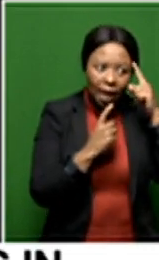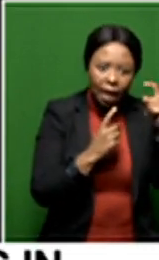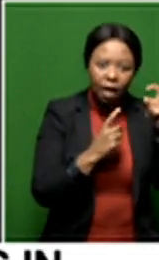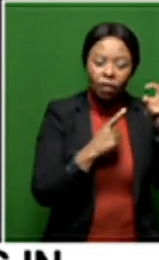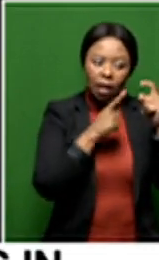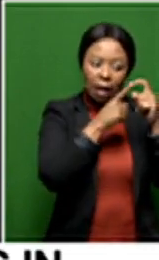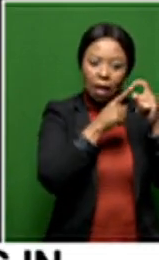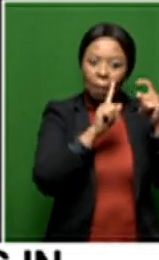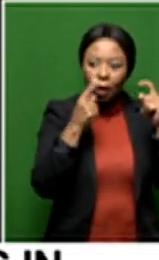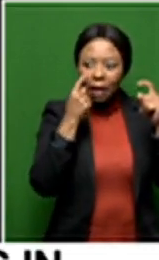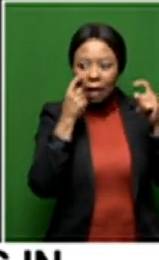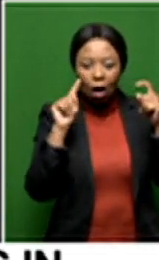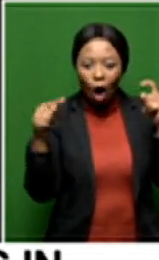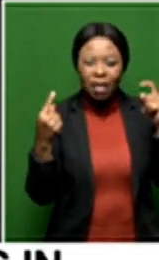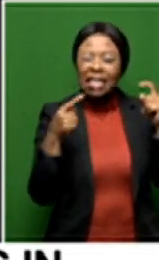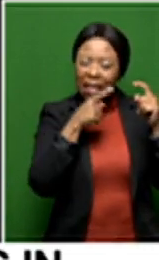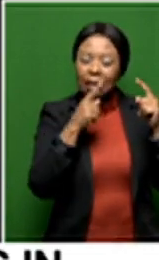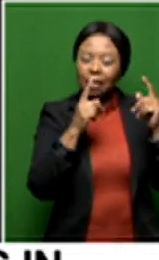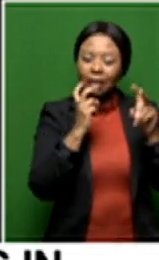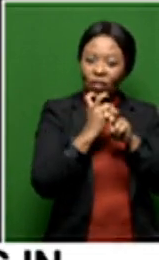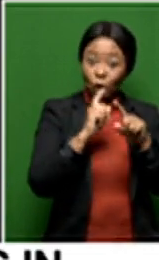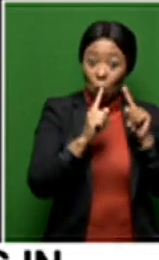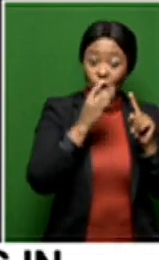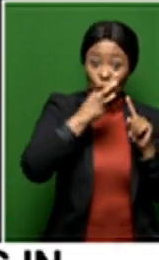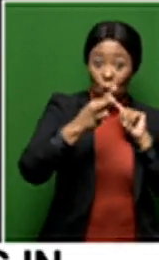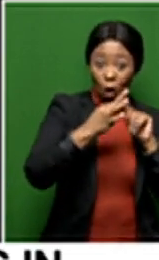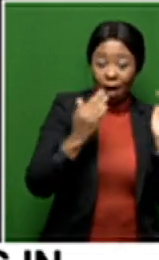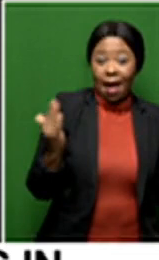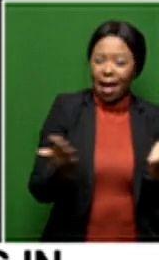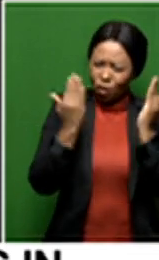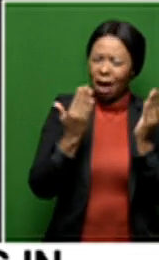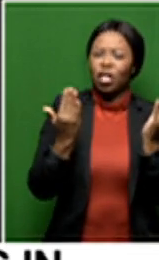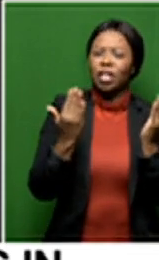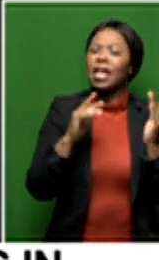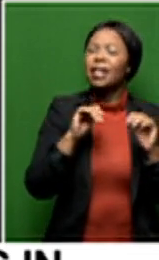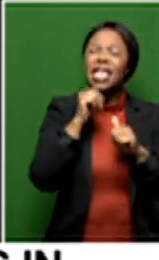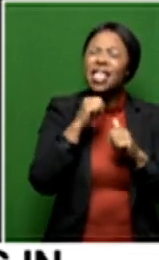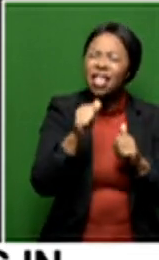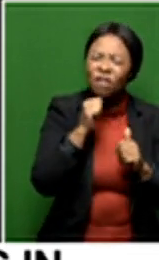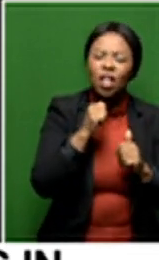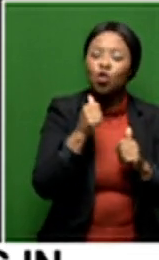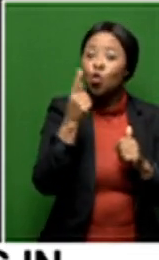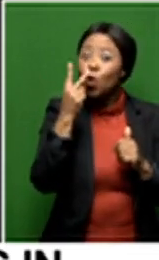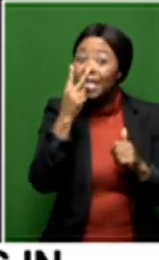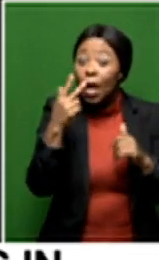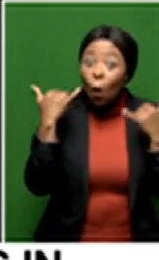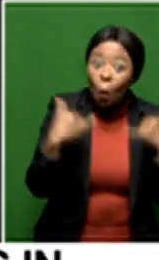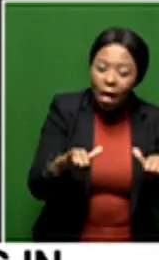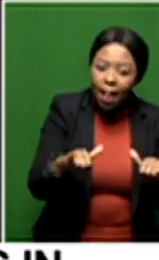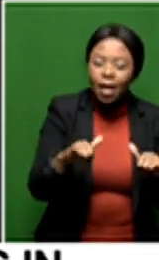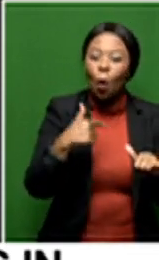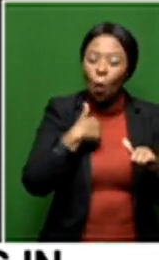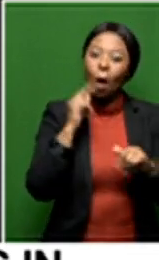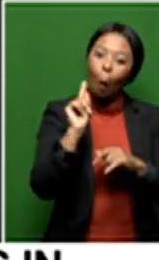see it. And this song is really to encourage people, you know, that even though you don't see it, you know, we walk by faith and not by